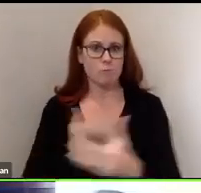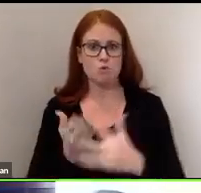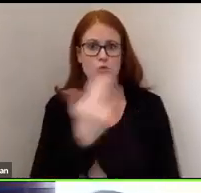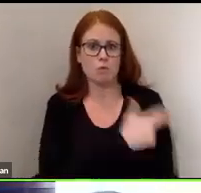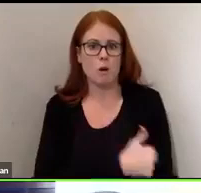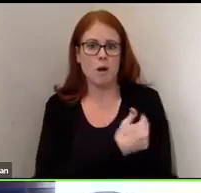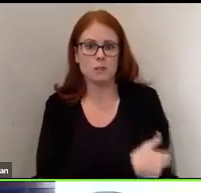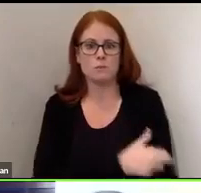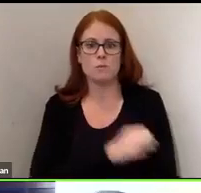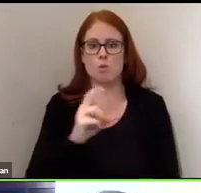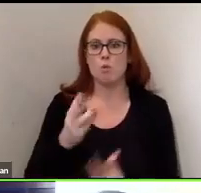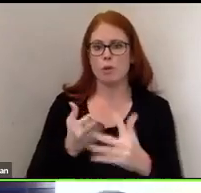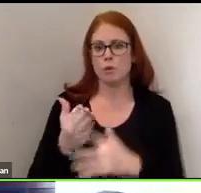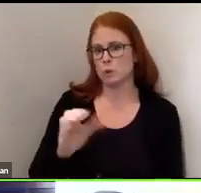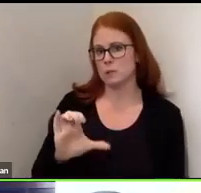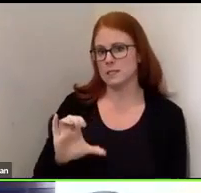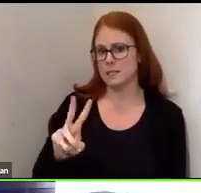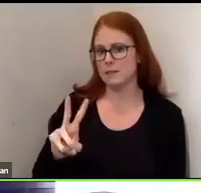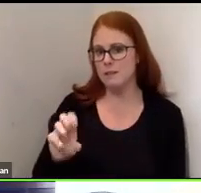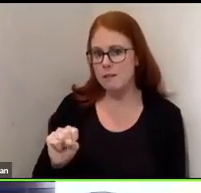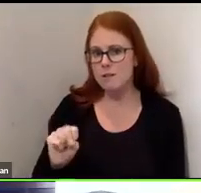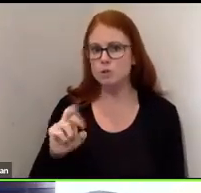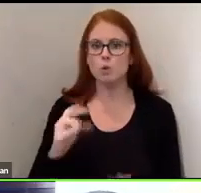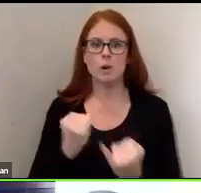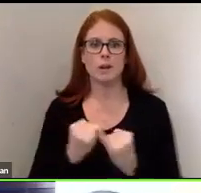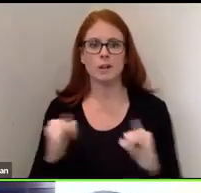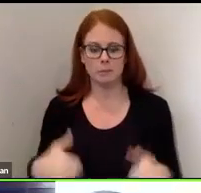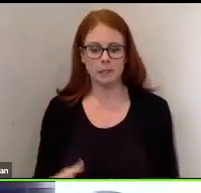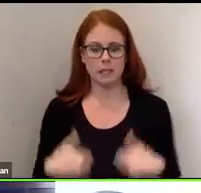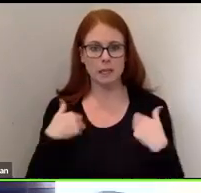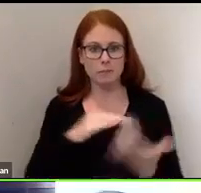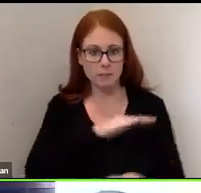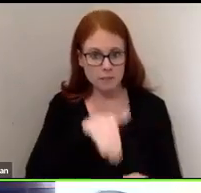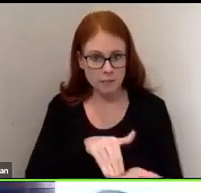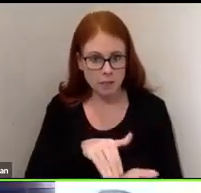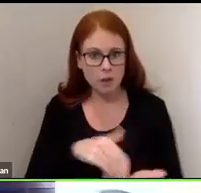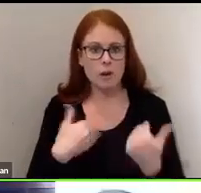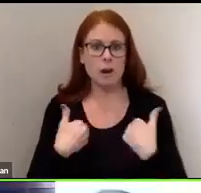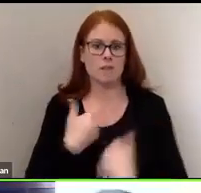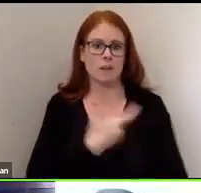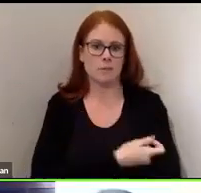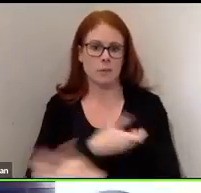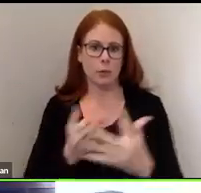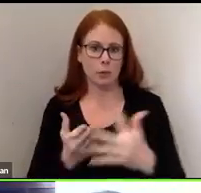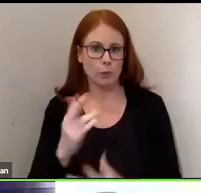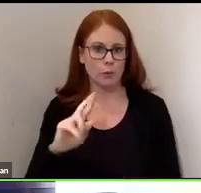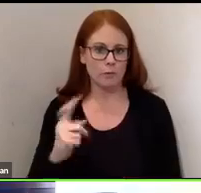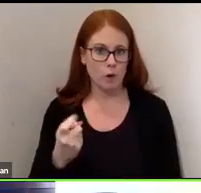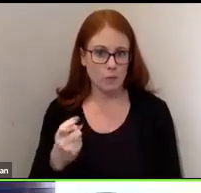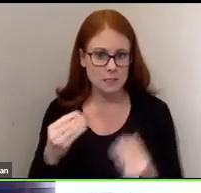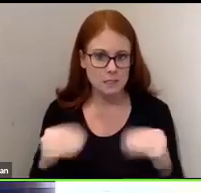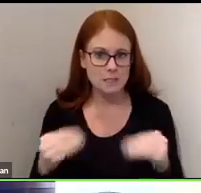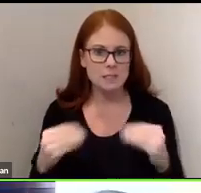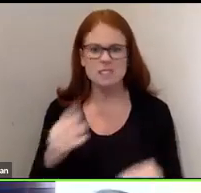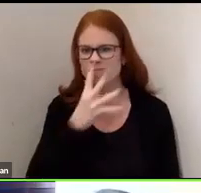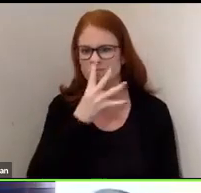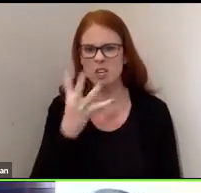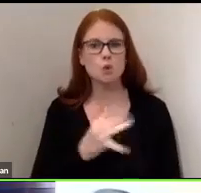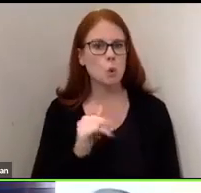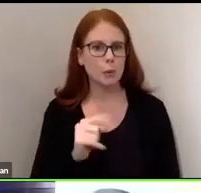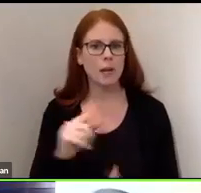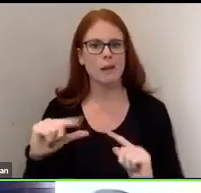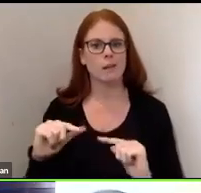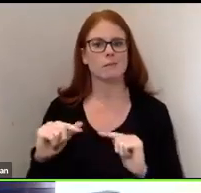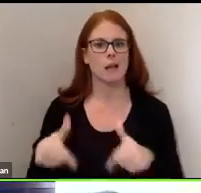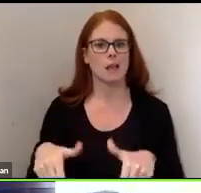through CVS, or maybe you're one of our independent living facilities who's getting immunized through a pharmacy partner, you can just ignore that and allow somebody else